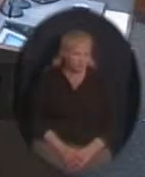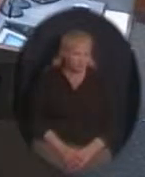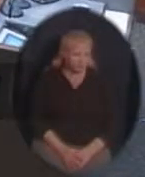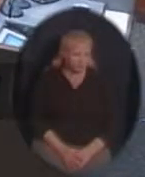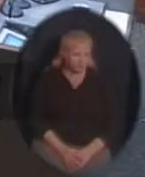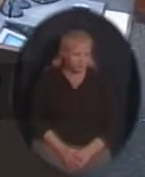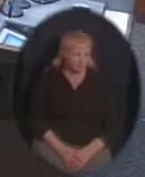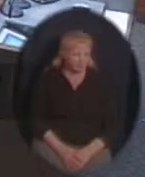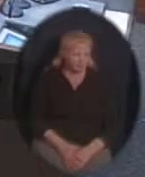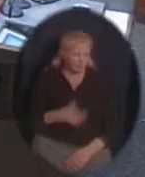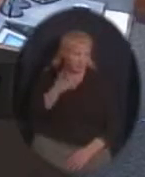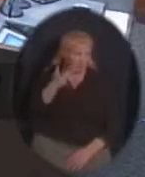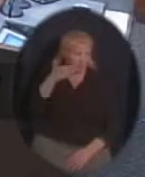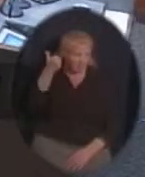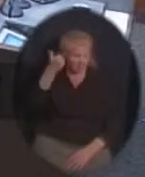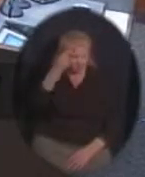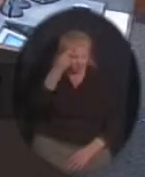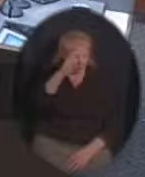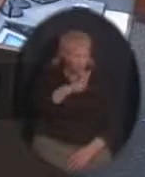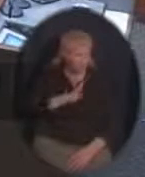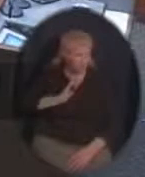If that's best for the board.